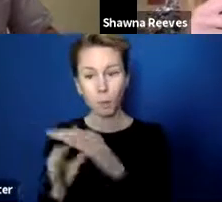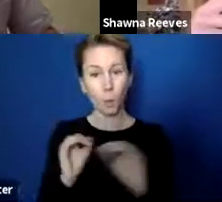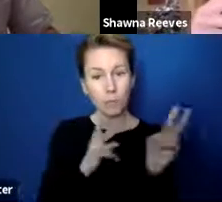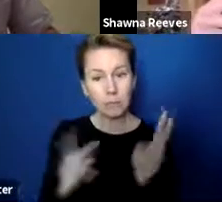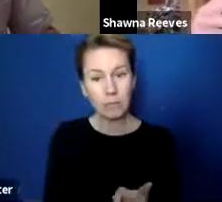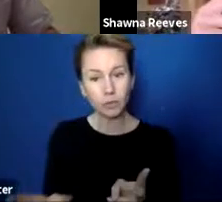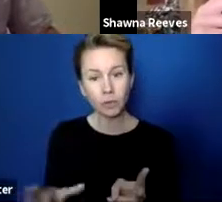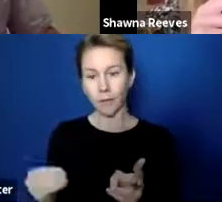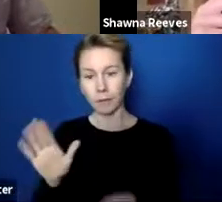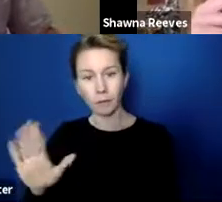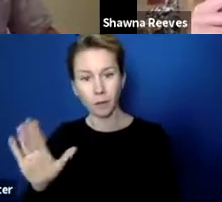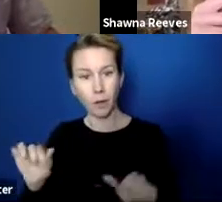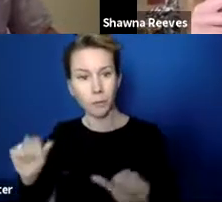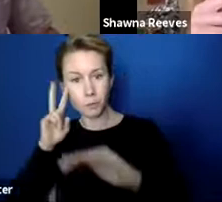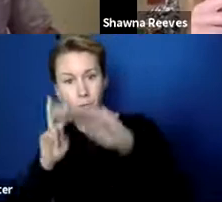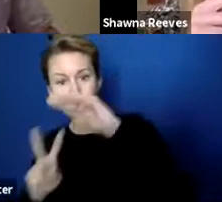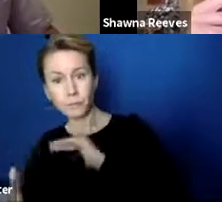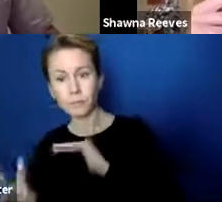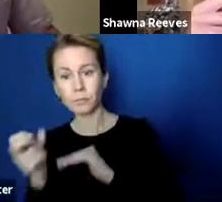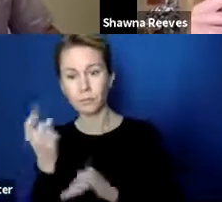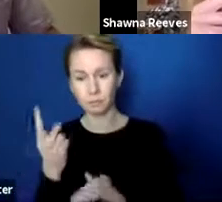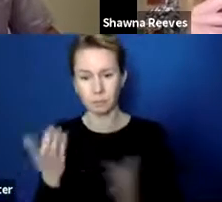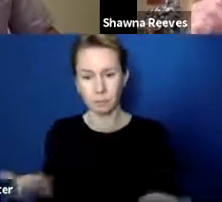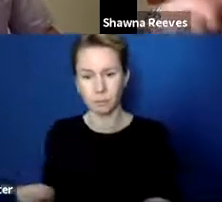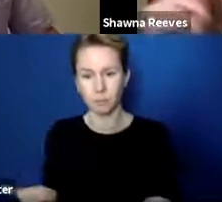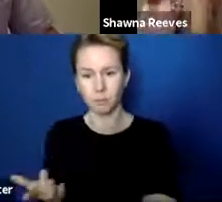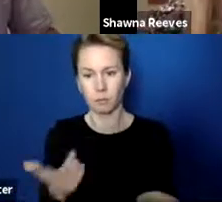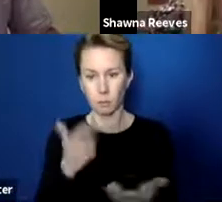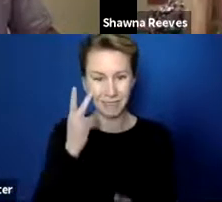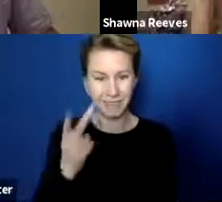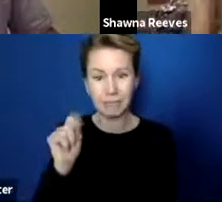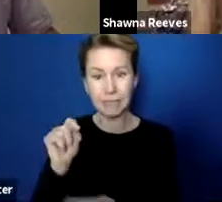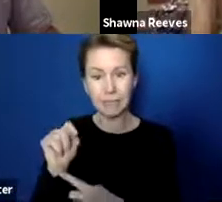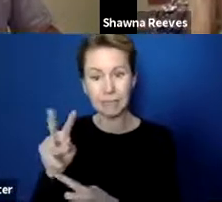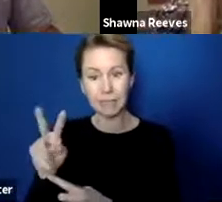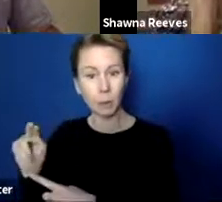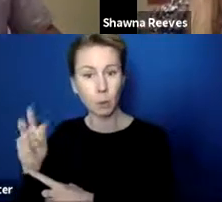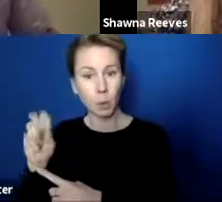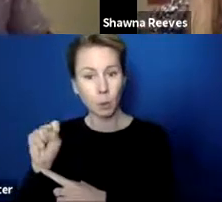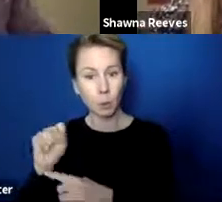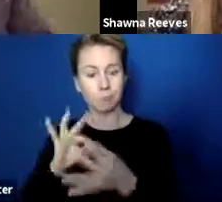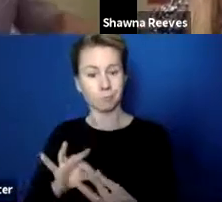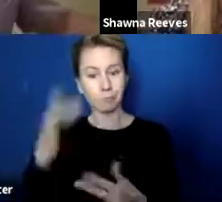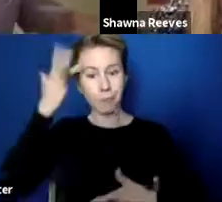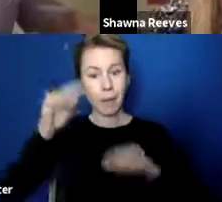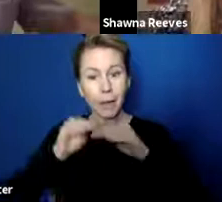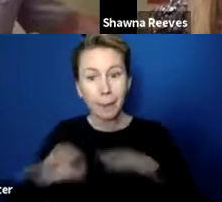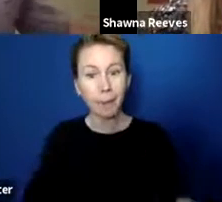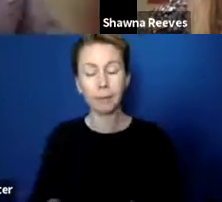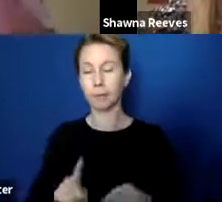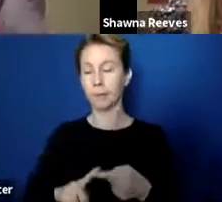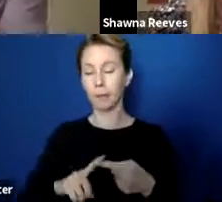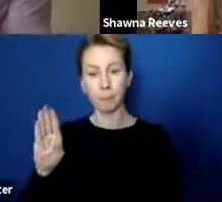Do clinical support who have psychosocial needs, and that's been exacerbated by